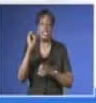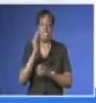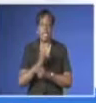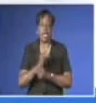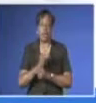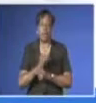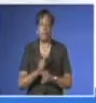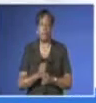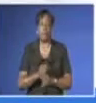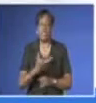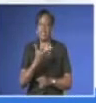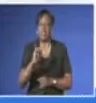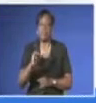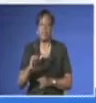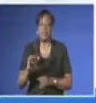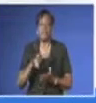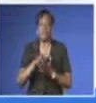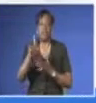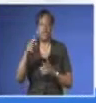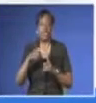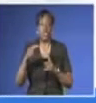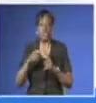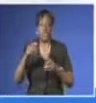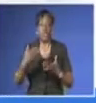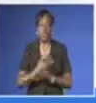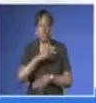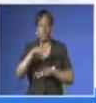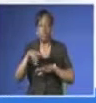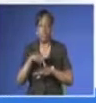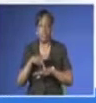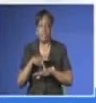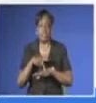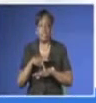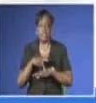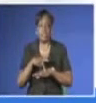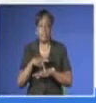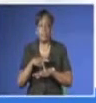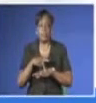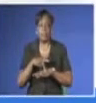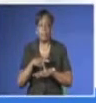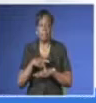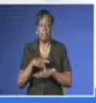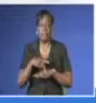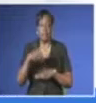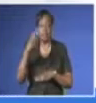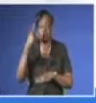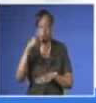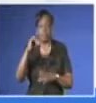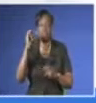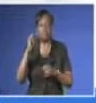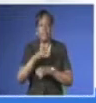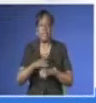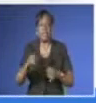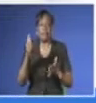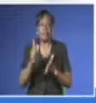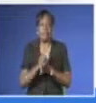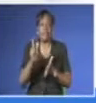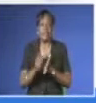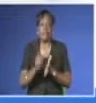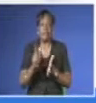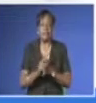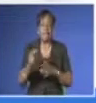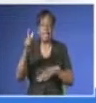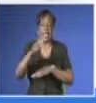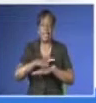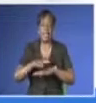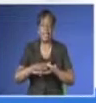since been flown to New Providence for subsequent prosecution for illegal landing. They have been